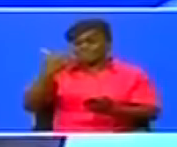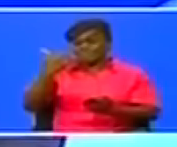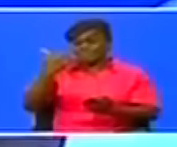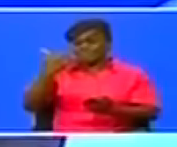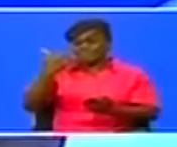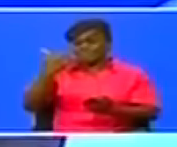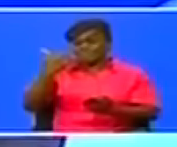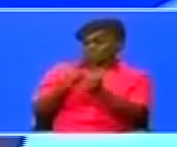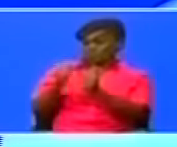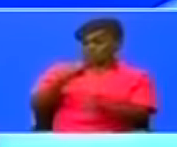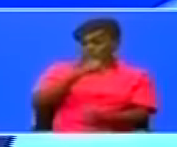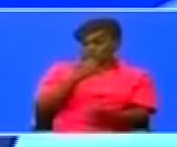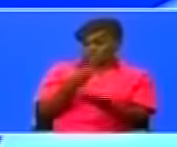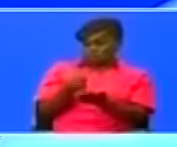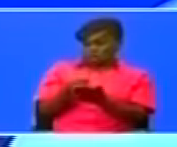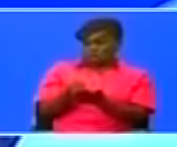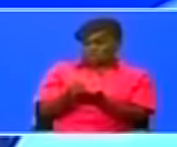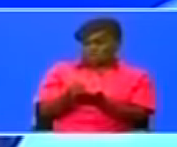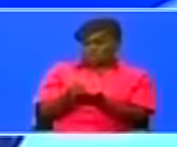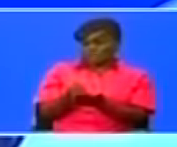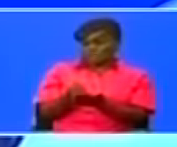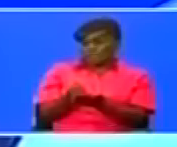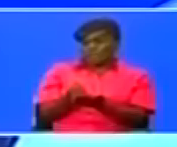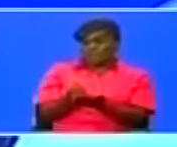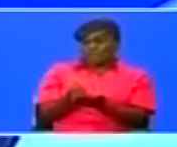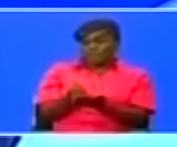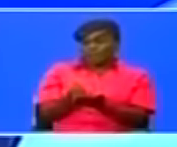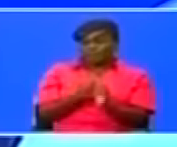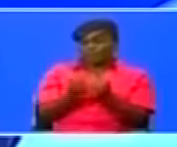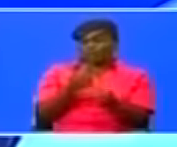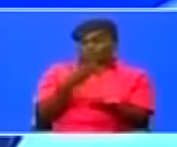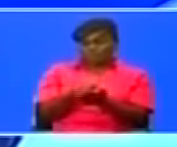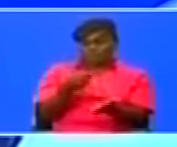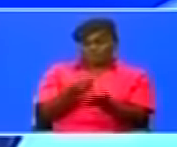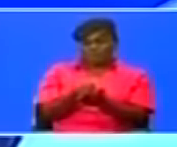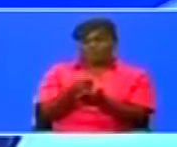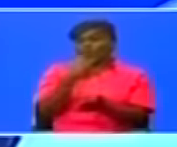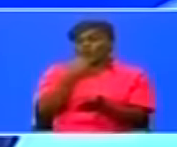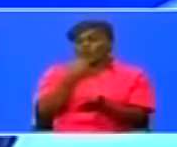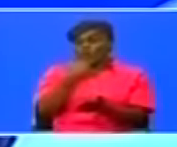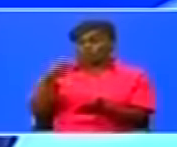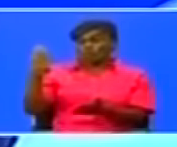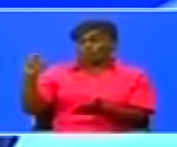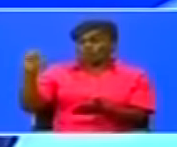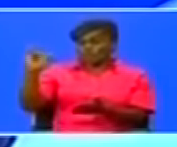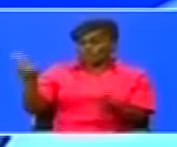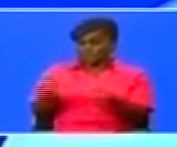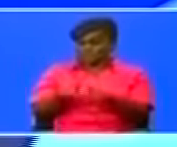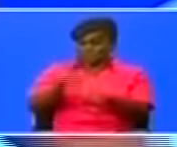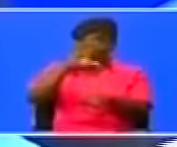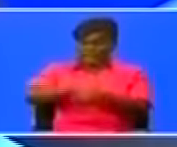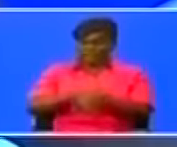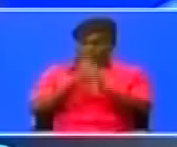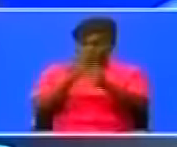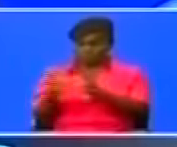at the Sport Pesa Premier League Football of the Year Awards held on Wednesday. The awards was dominated by Gor Mahia, as Boniface Oluoch also won the